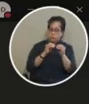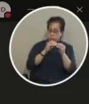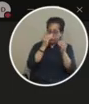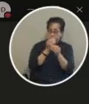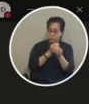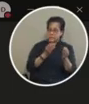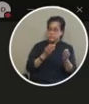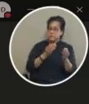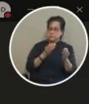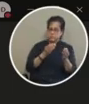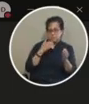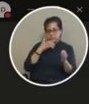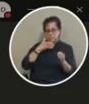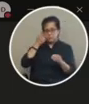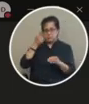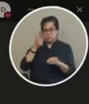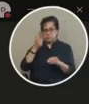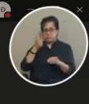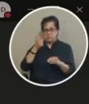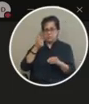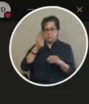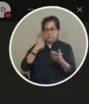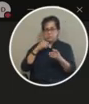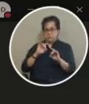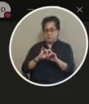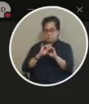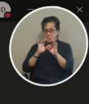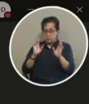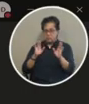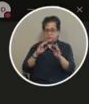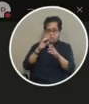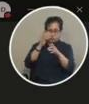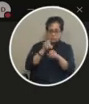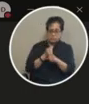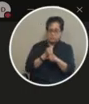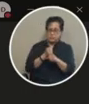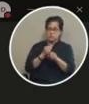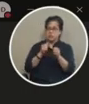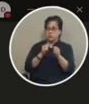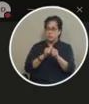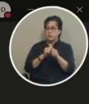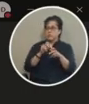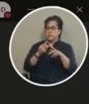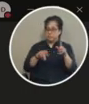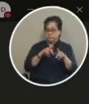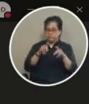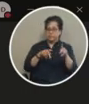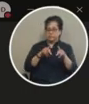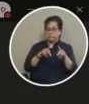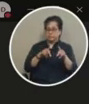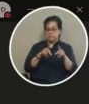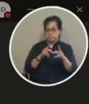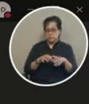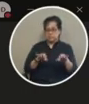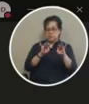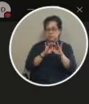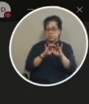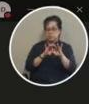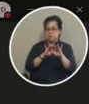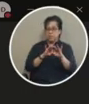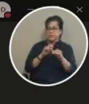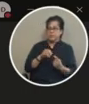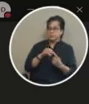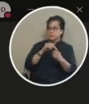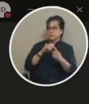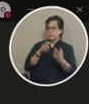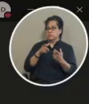that we give, the better that we are off. Transparency and trust with our constituents is critical at these times, especially when we have